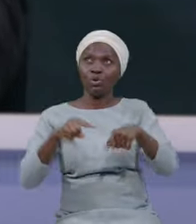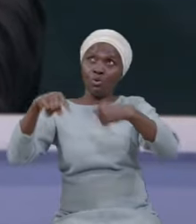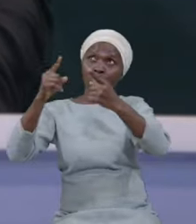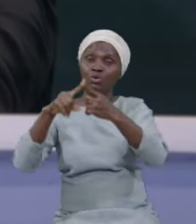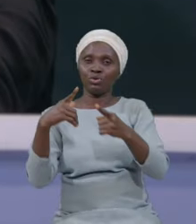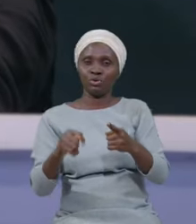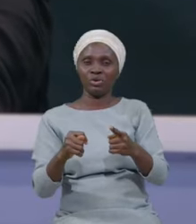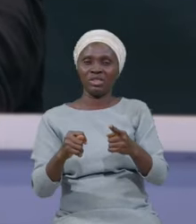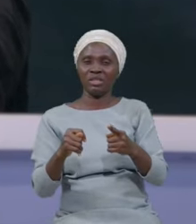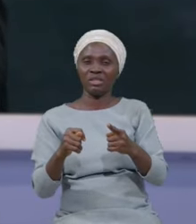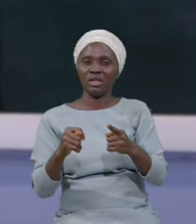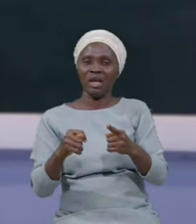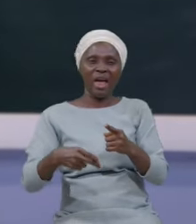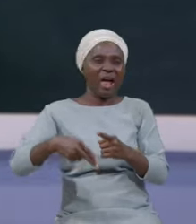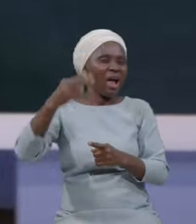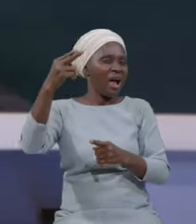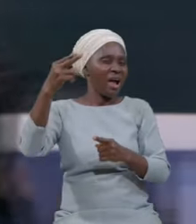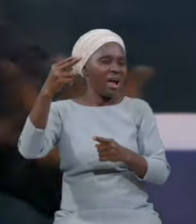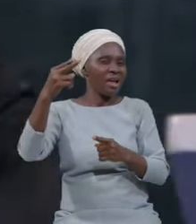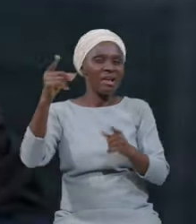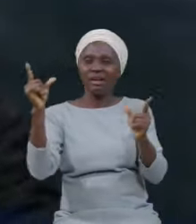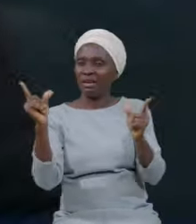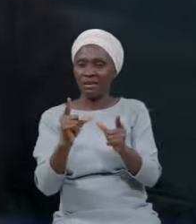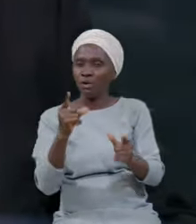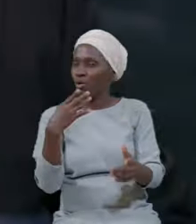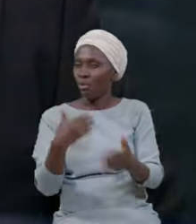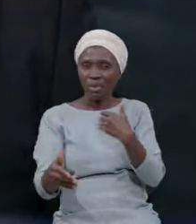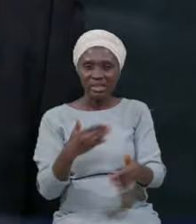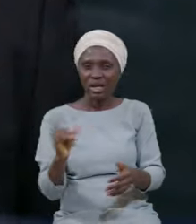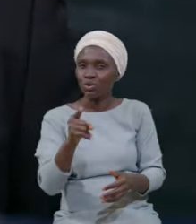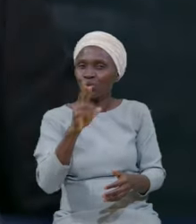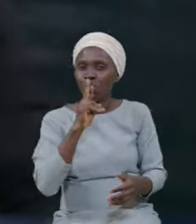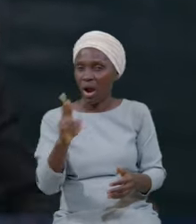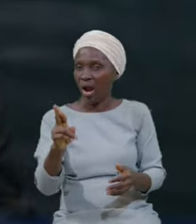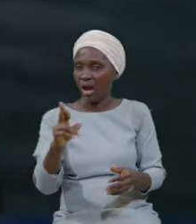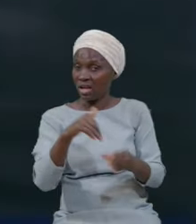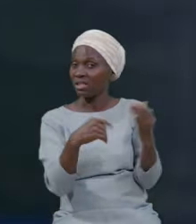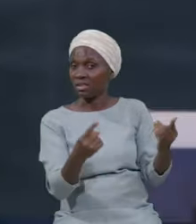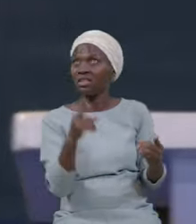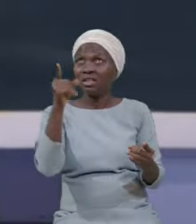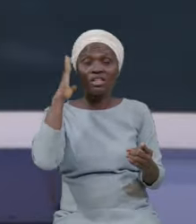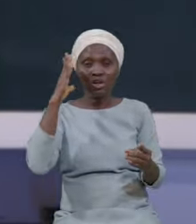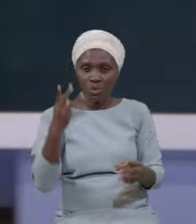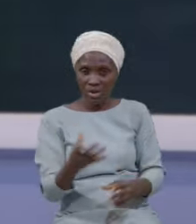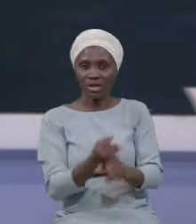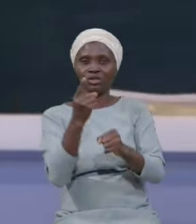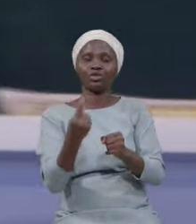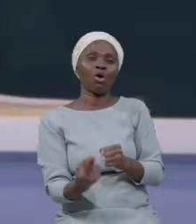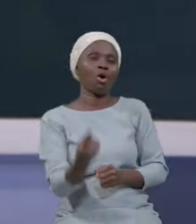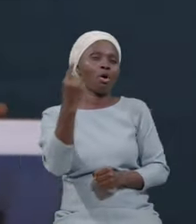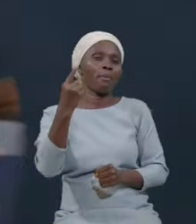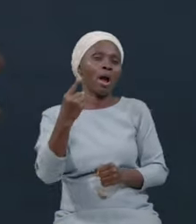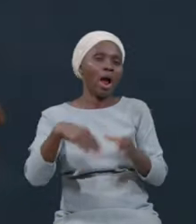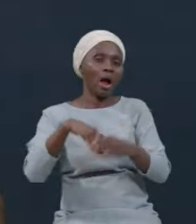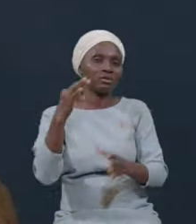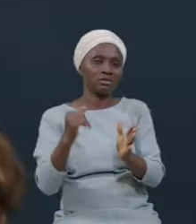No matter where you are, he'll get you up from that place. Somebody fell into the well and